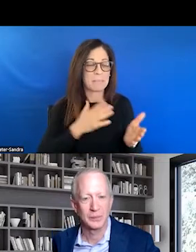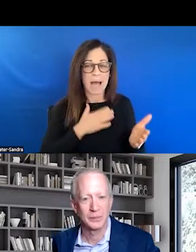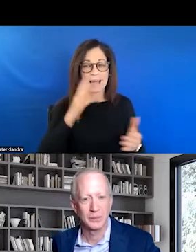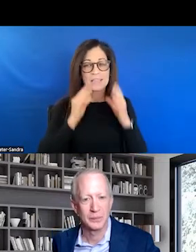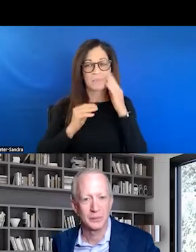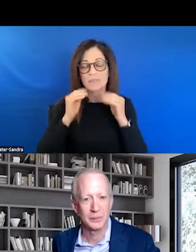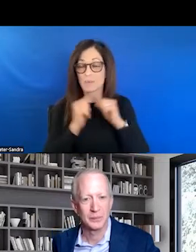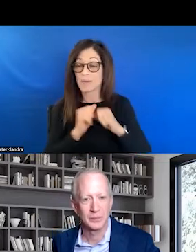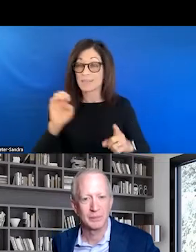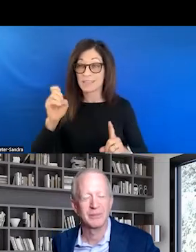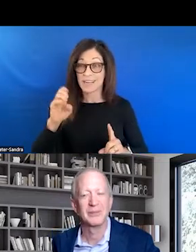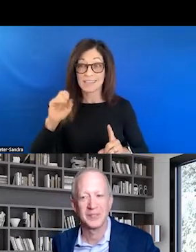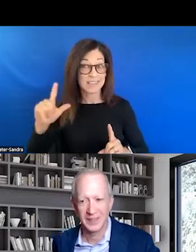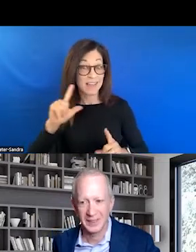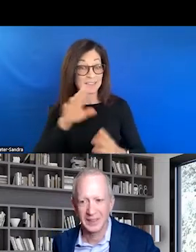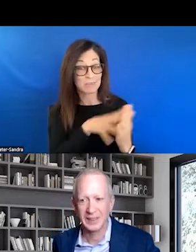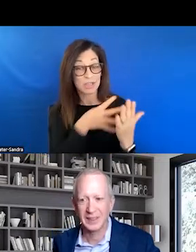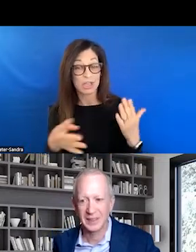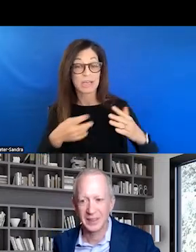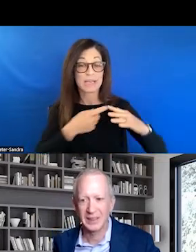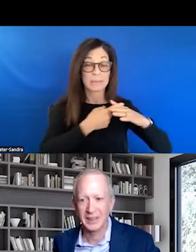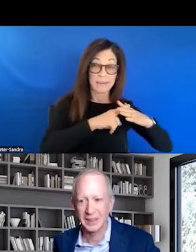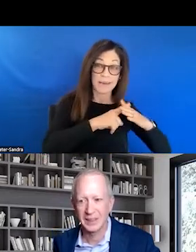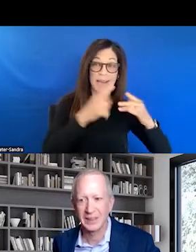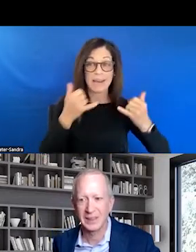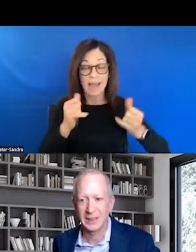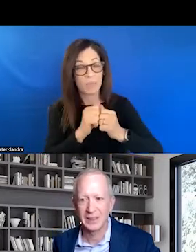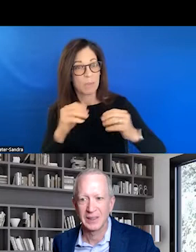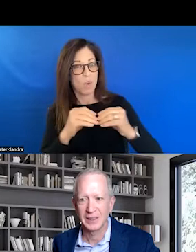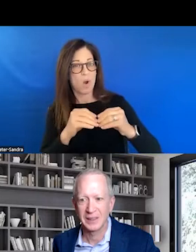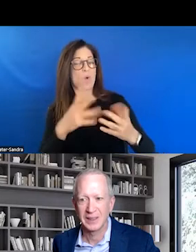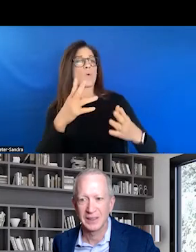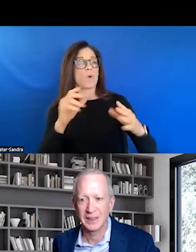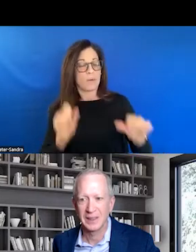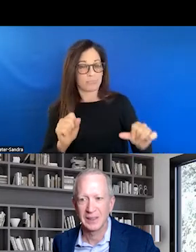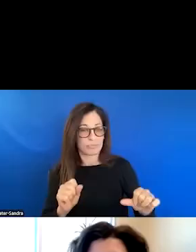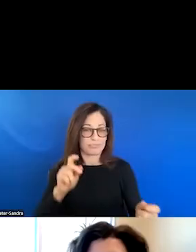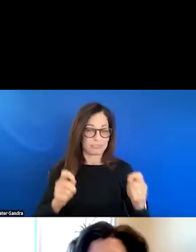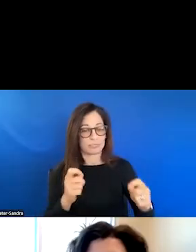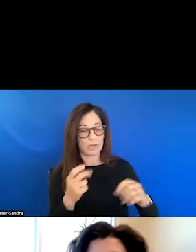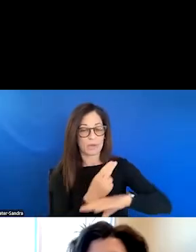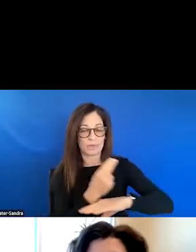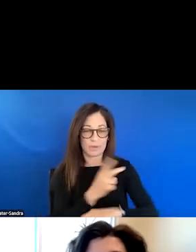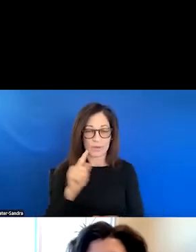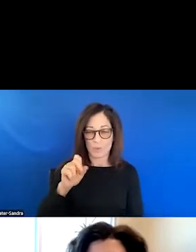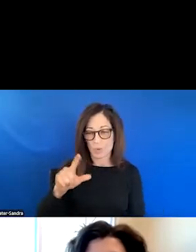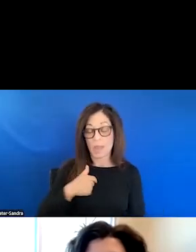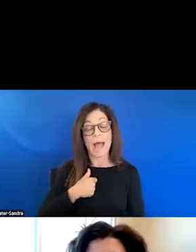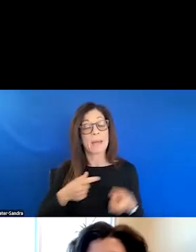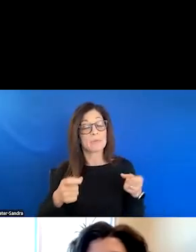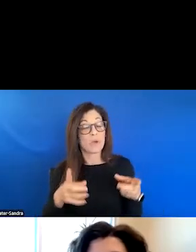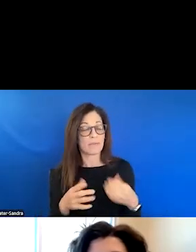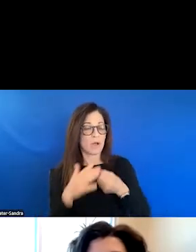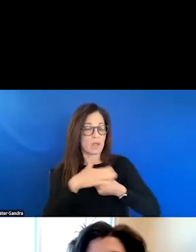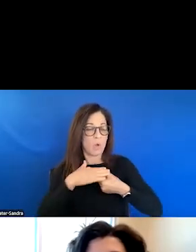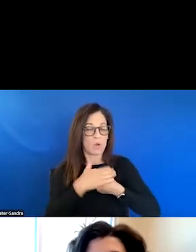the Excel spreadsheet initially, and now with this new, more dynamic tool. I am the director of a local county level